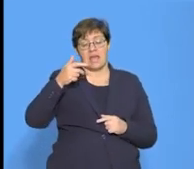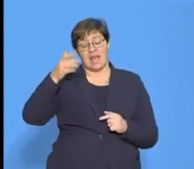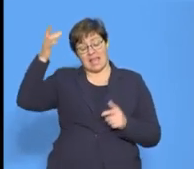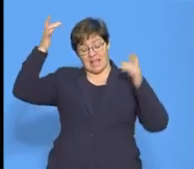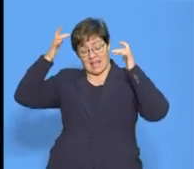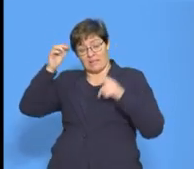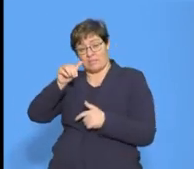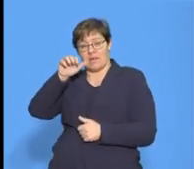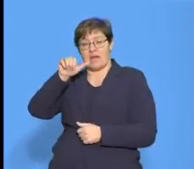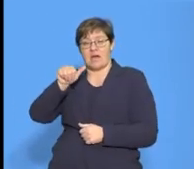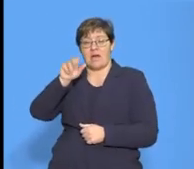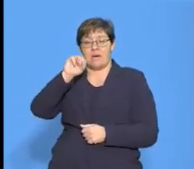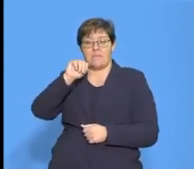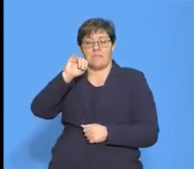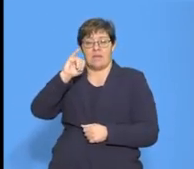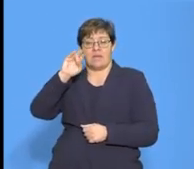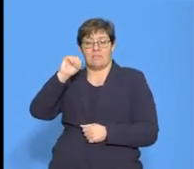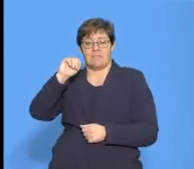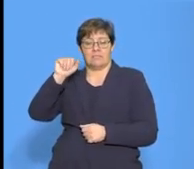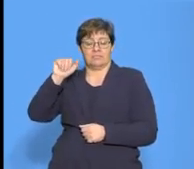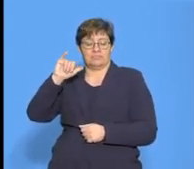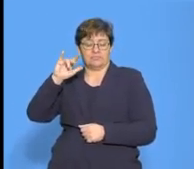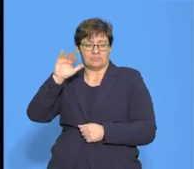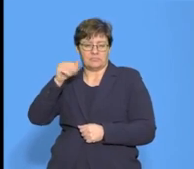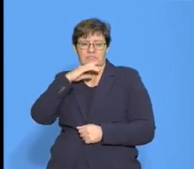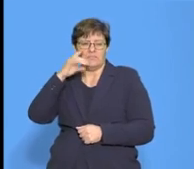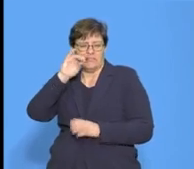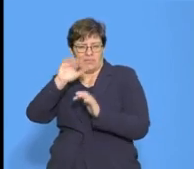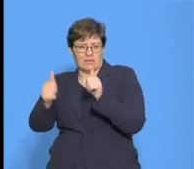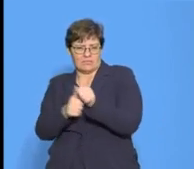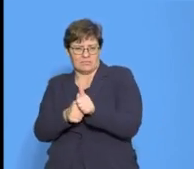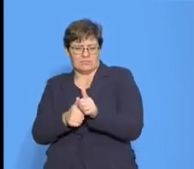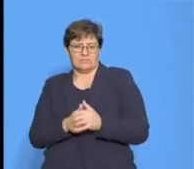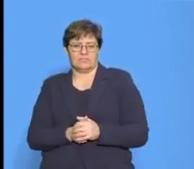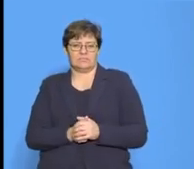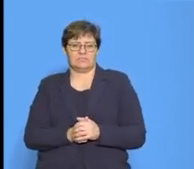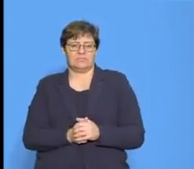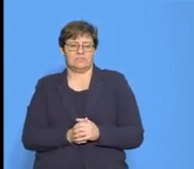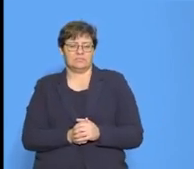kingdom Animalia. So we said we fall under animals,